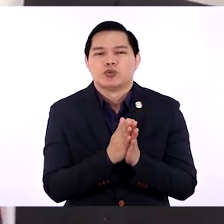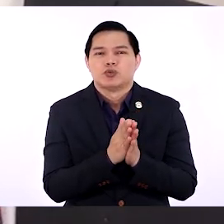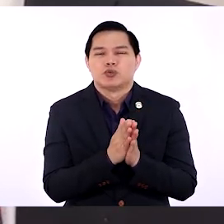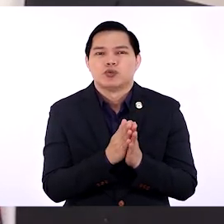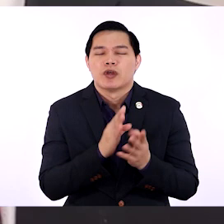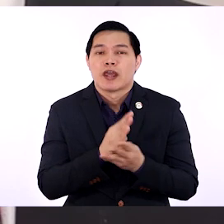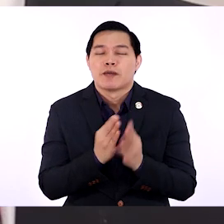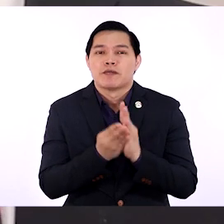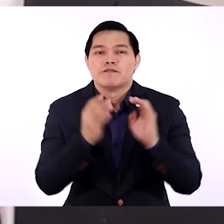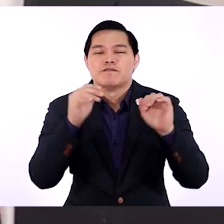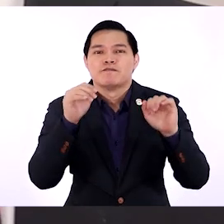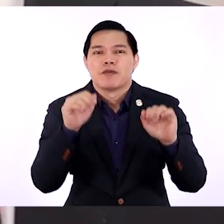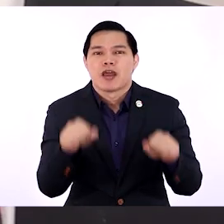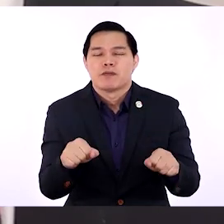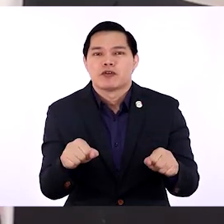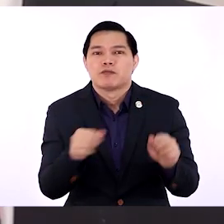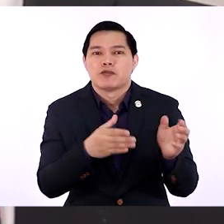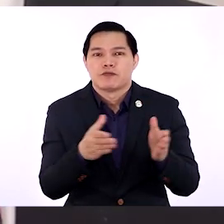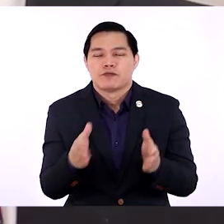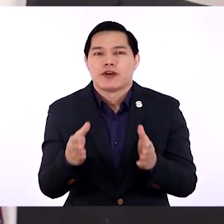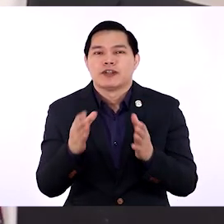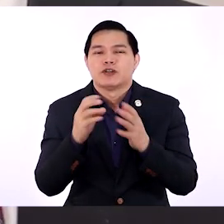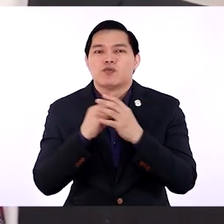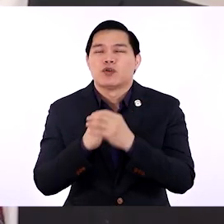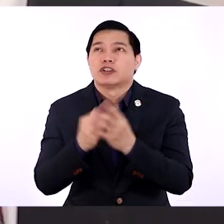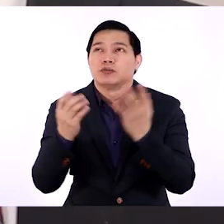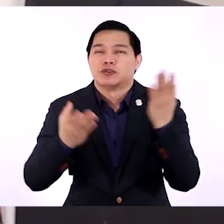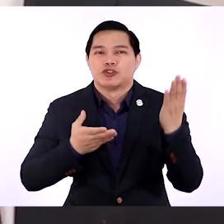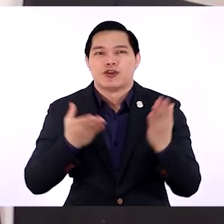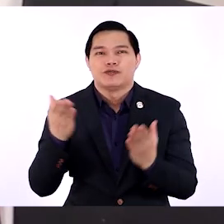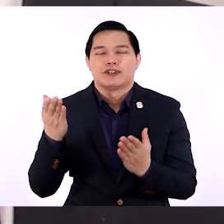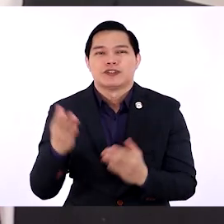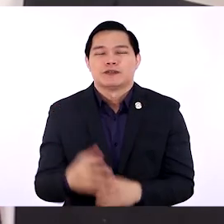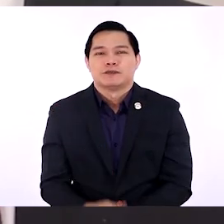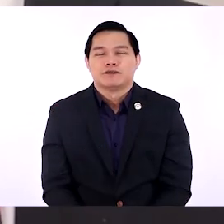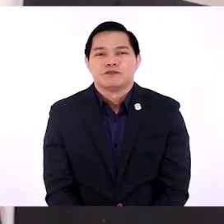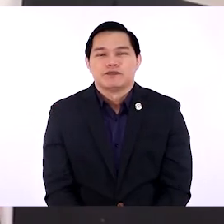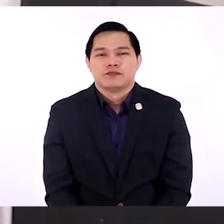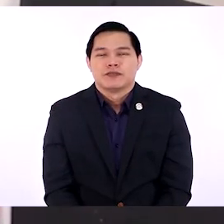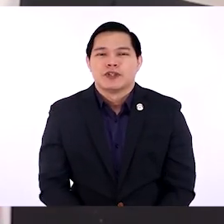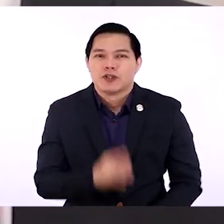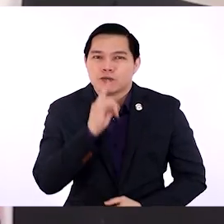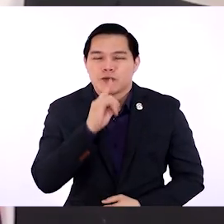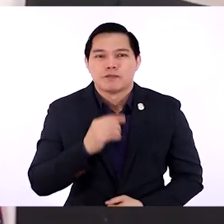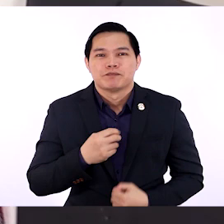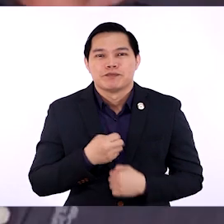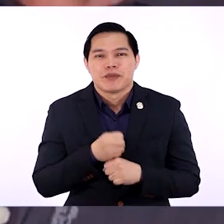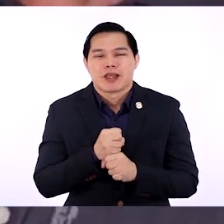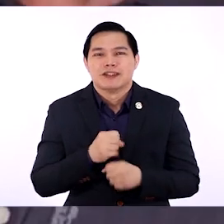to be able to be prepared for the worship service. And so that makes us very happy.